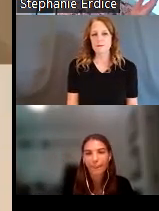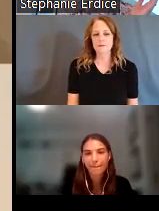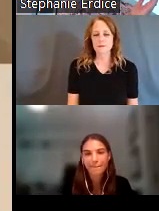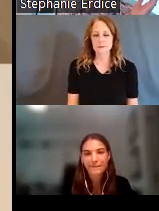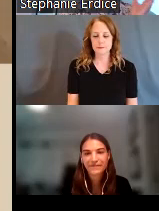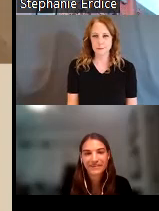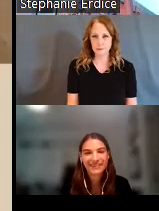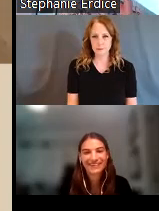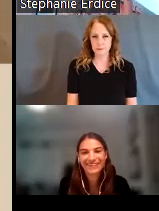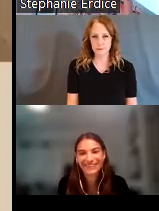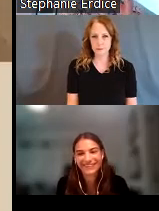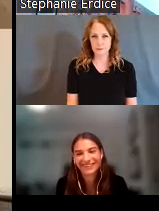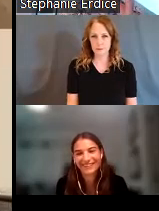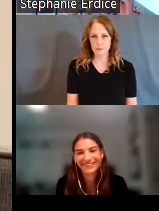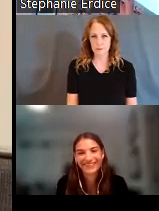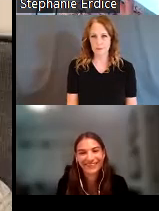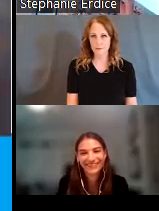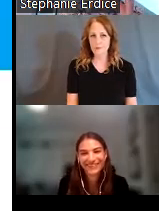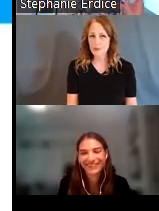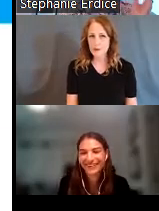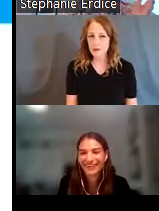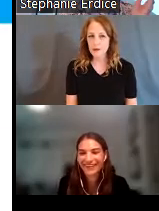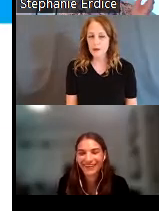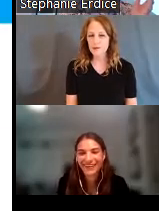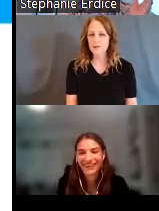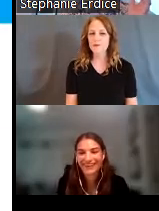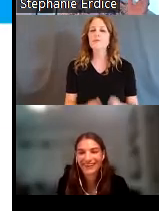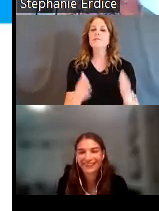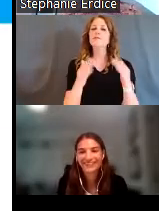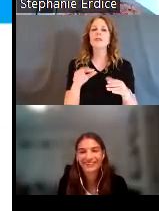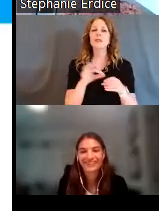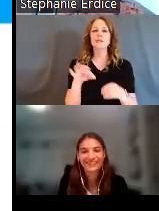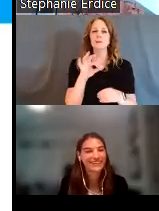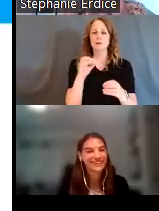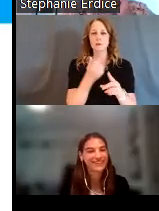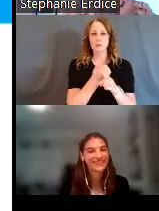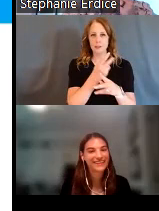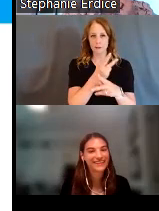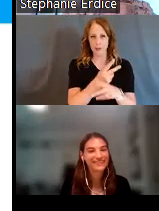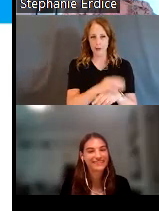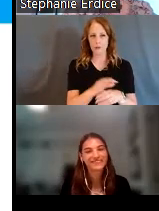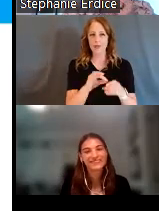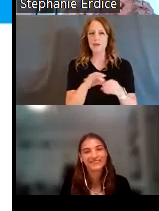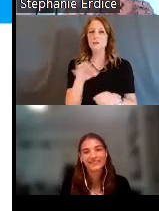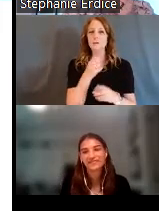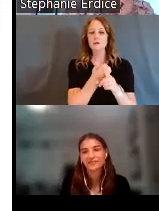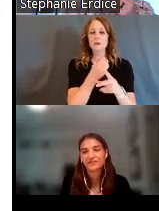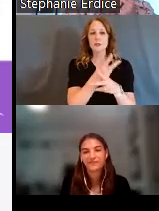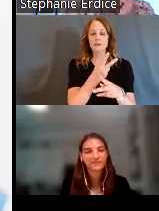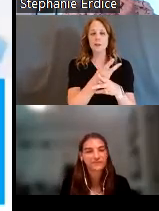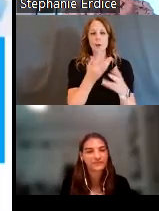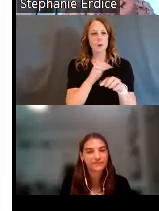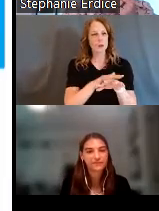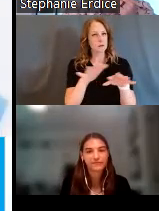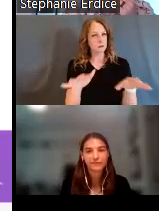Oh, sorry, I don't know why I started going backwards there. So let's talk about spiritual self-care. And spiritual self-care, we want to differentiate